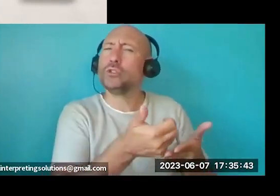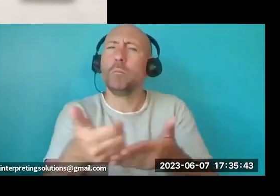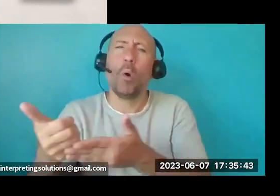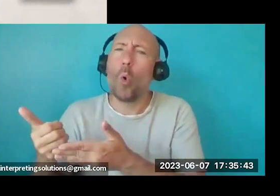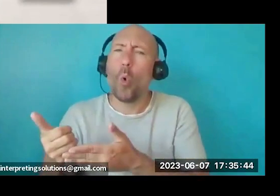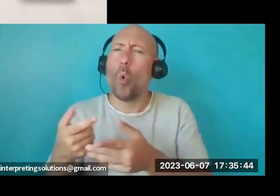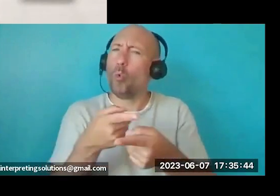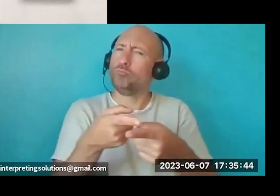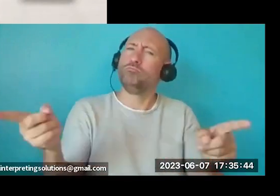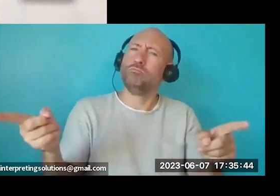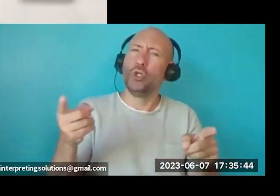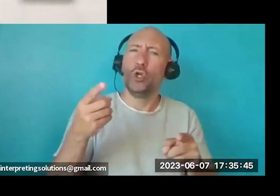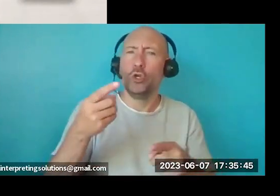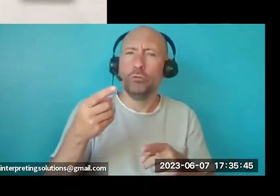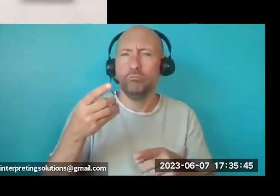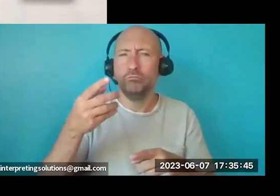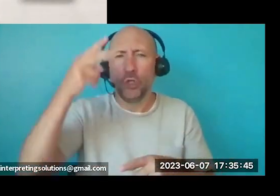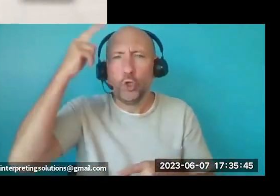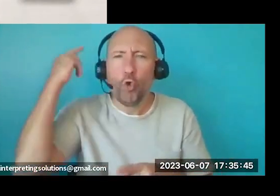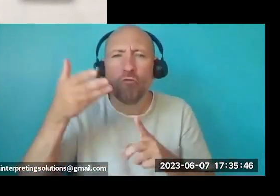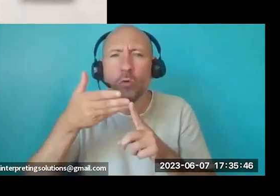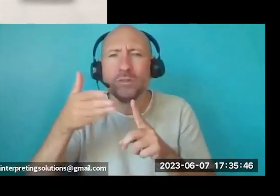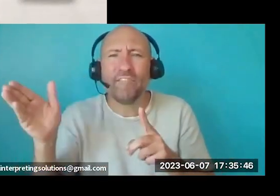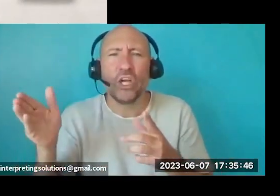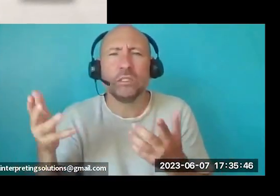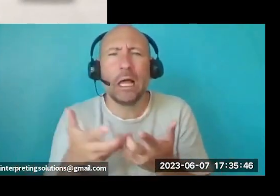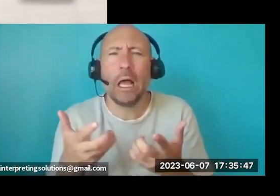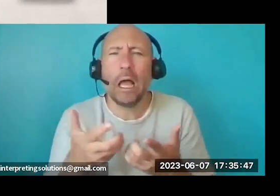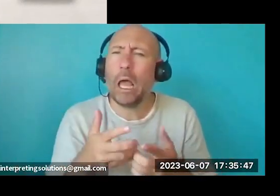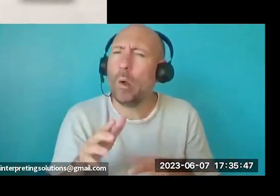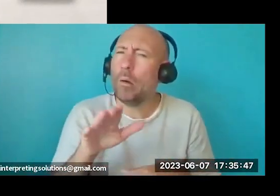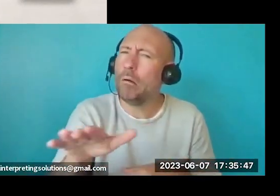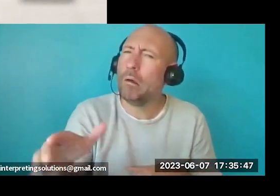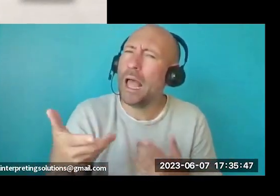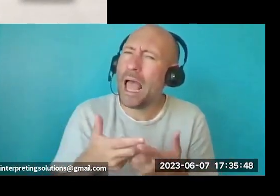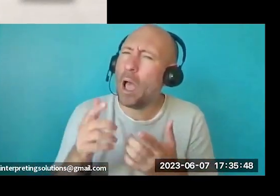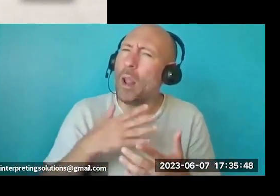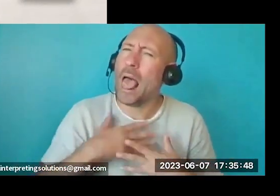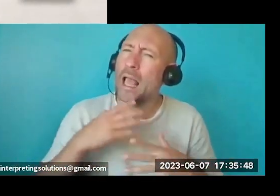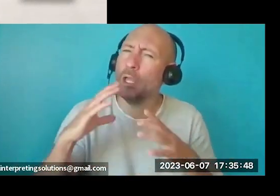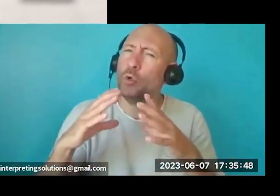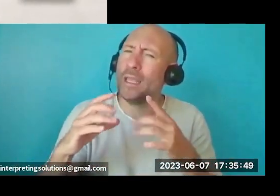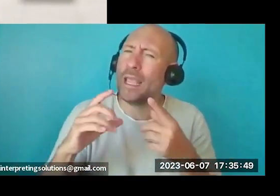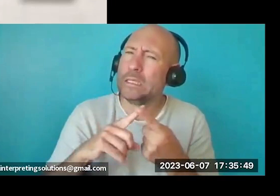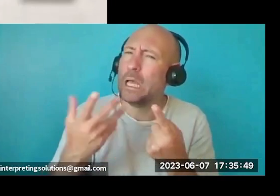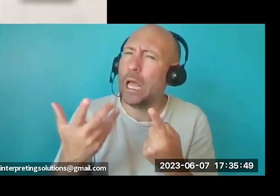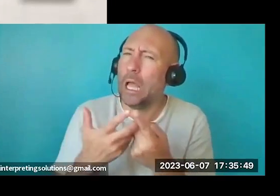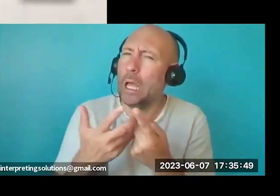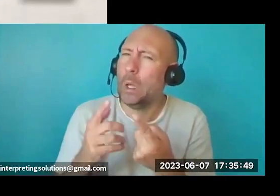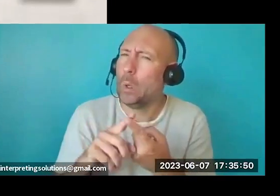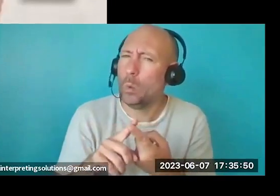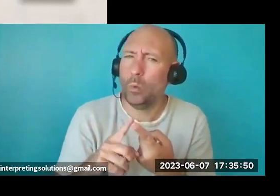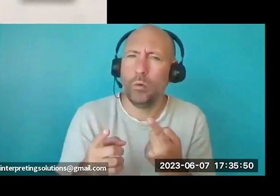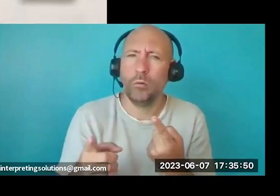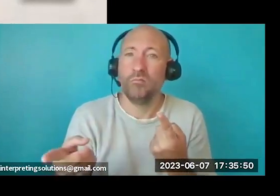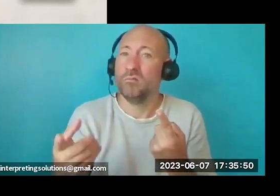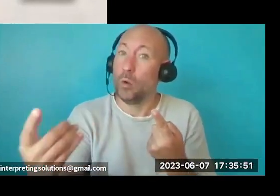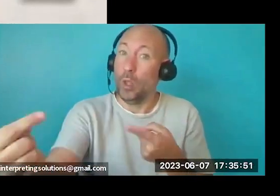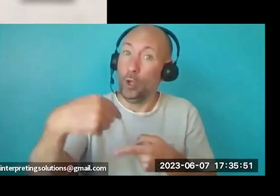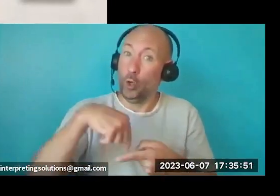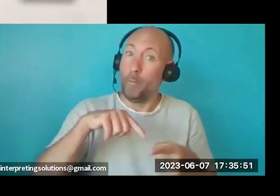conversations around what people need, how people like to communicate, in things like